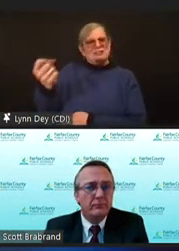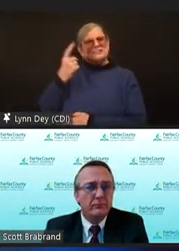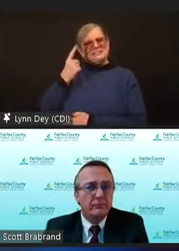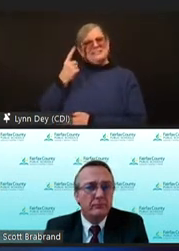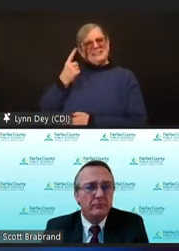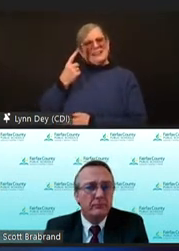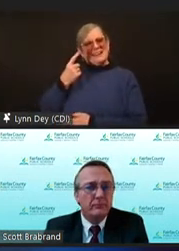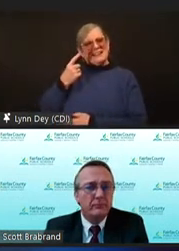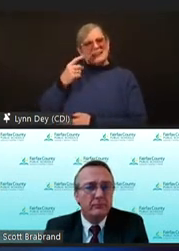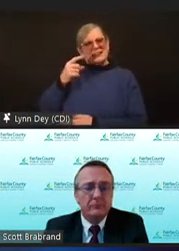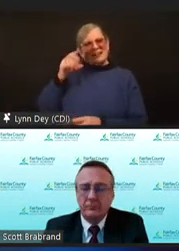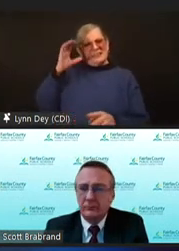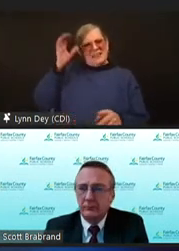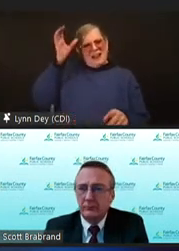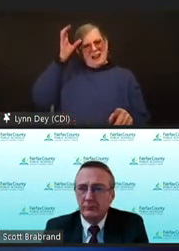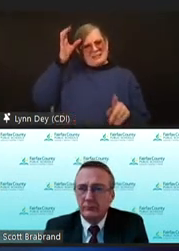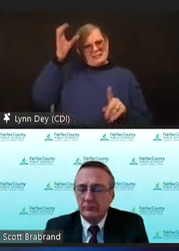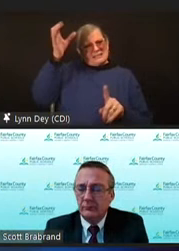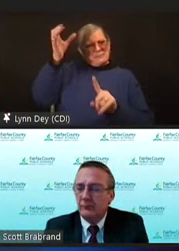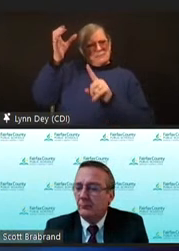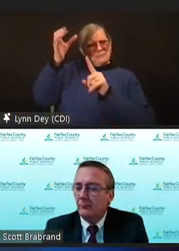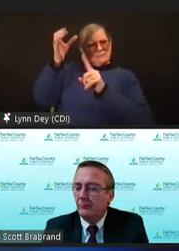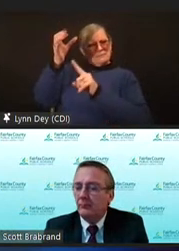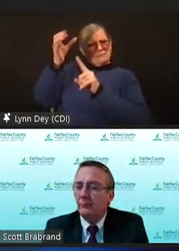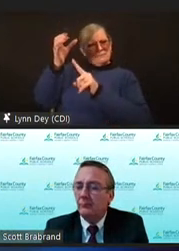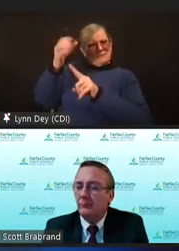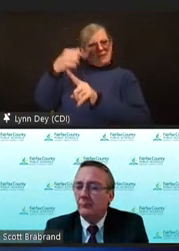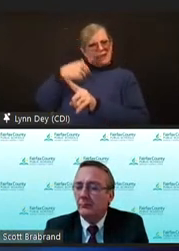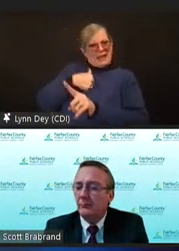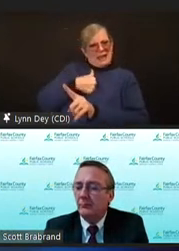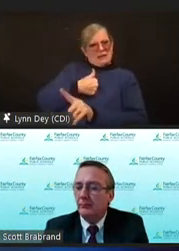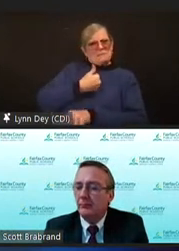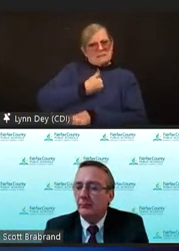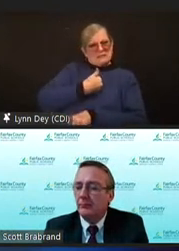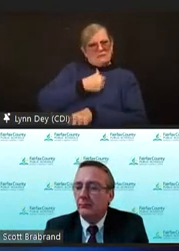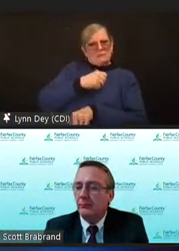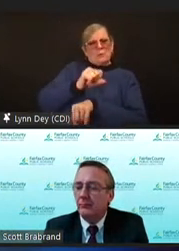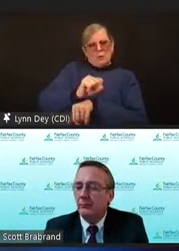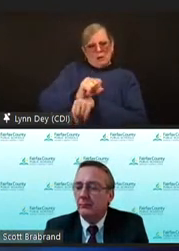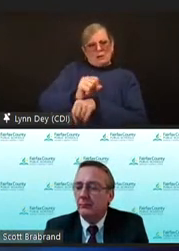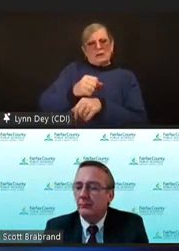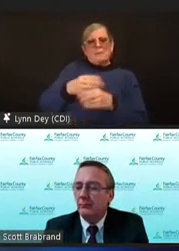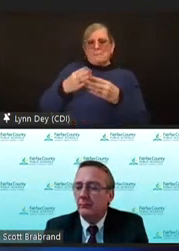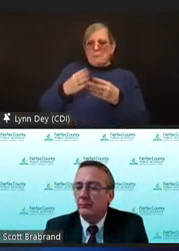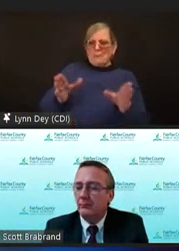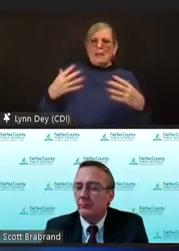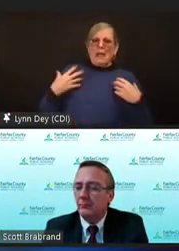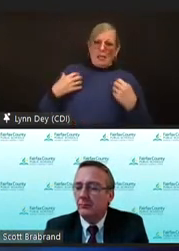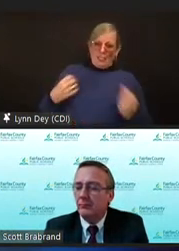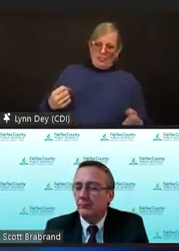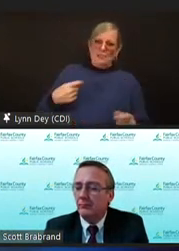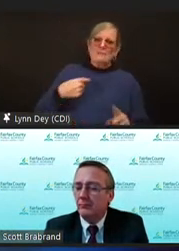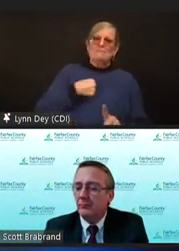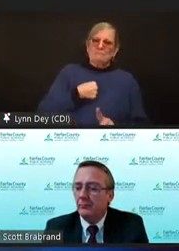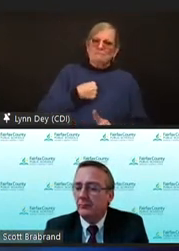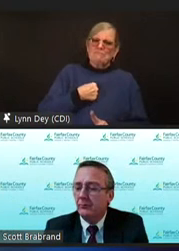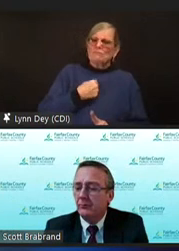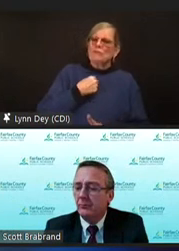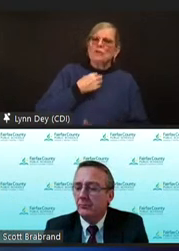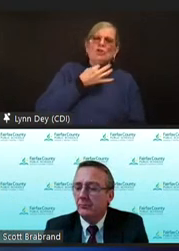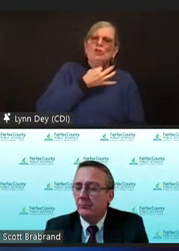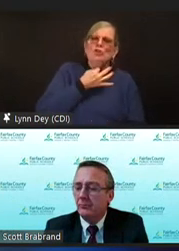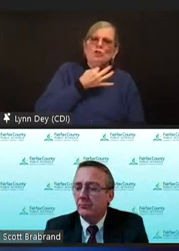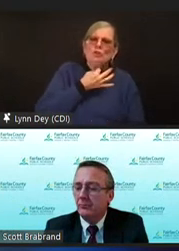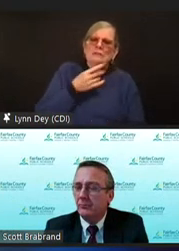concepts, being a public health professional myself, but I was just wondering if you all could explain to the broader audience